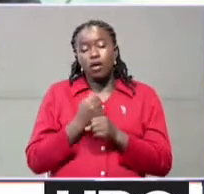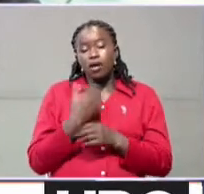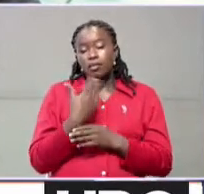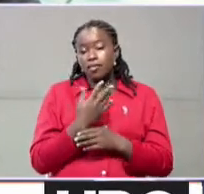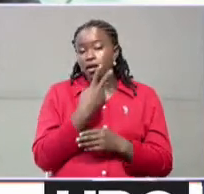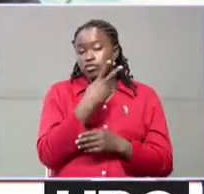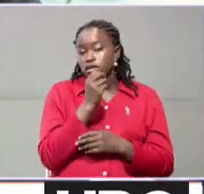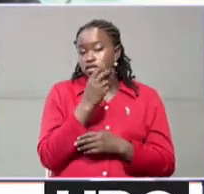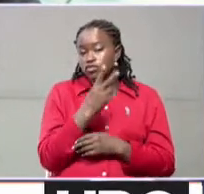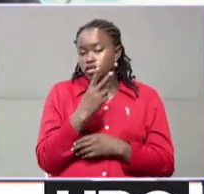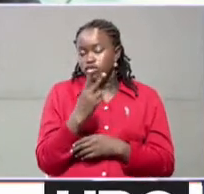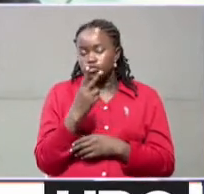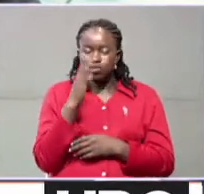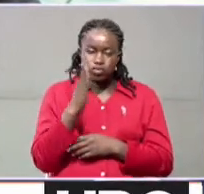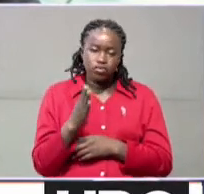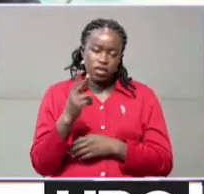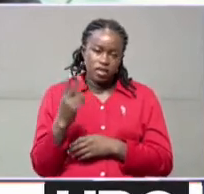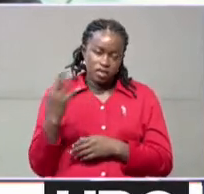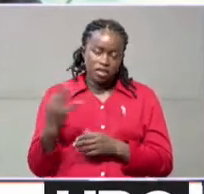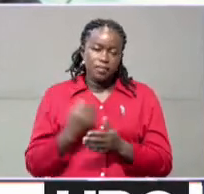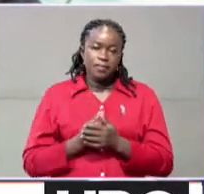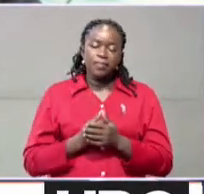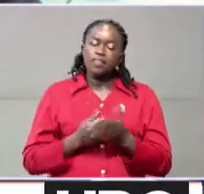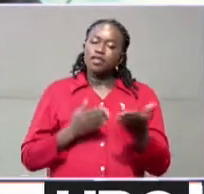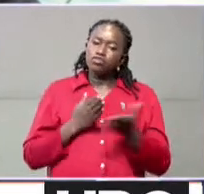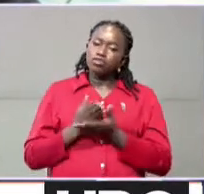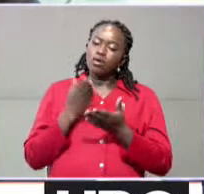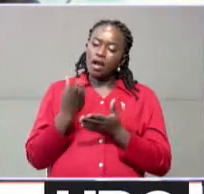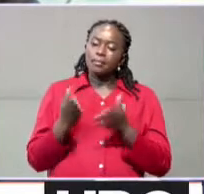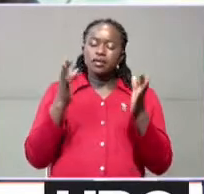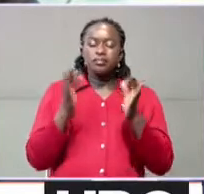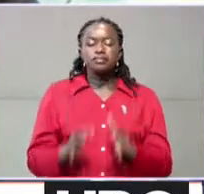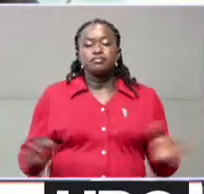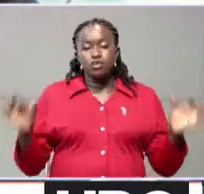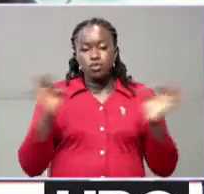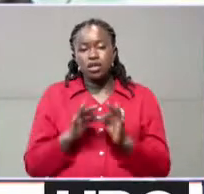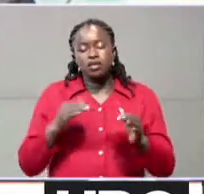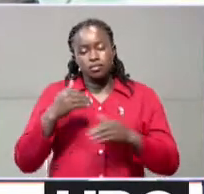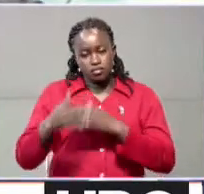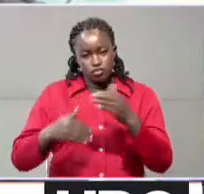2023 despite this given significant progress